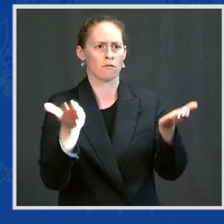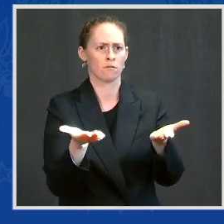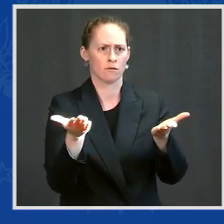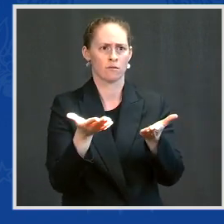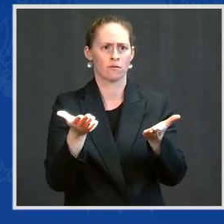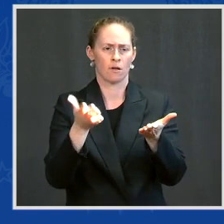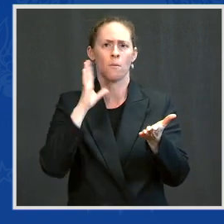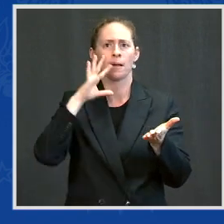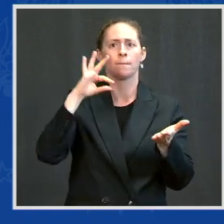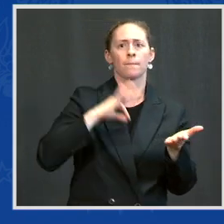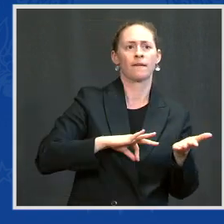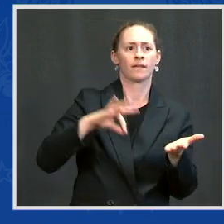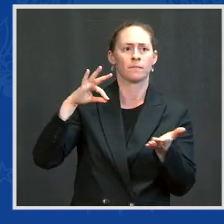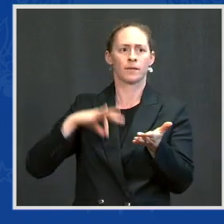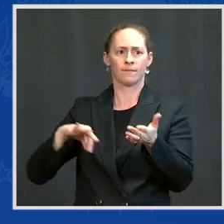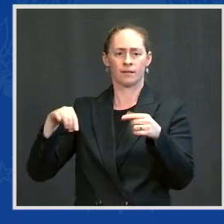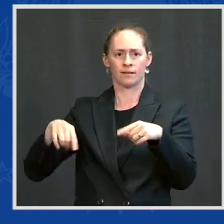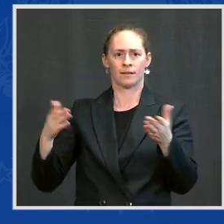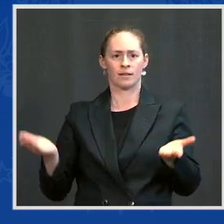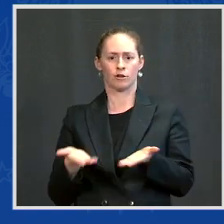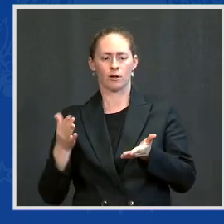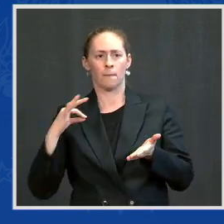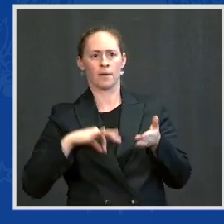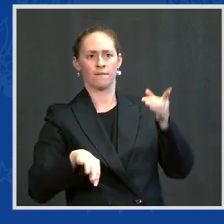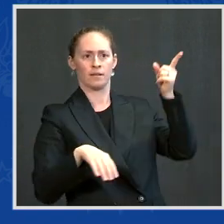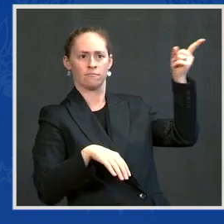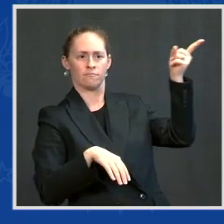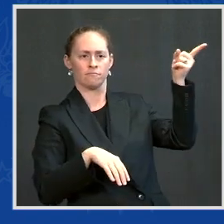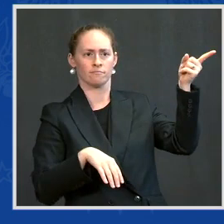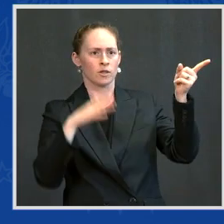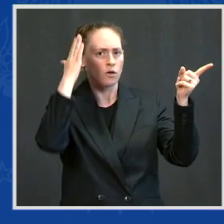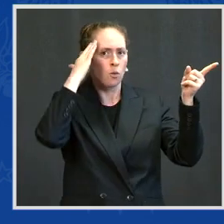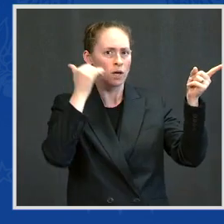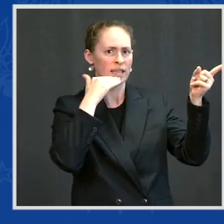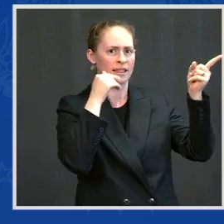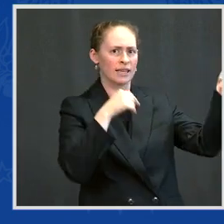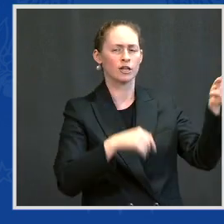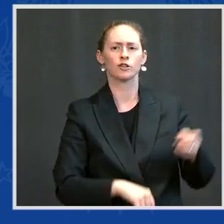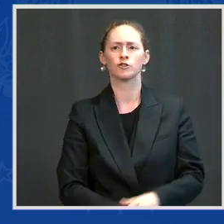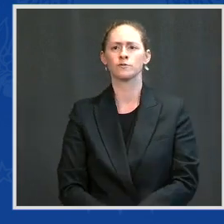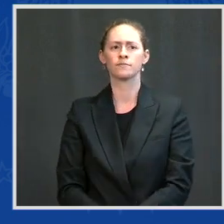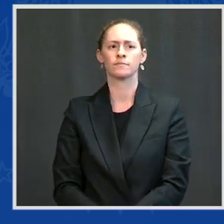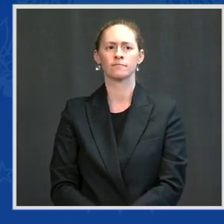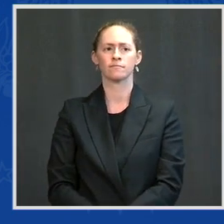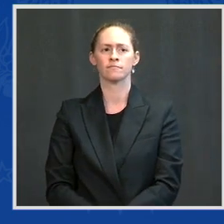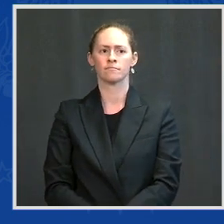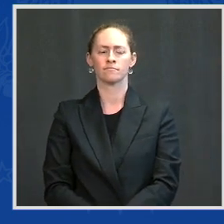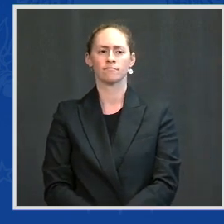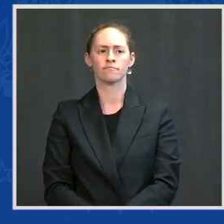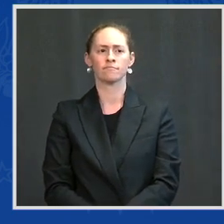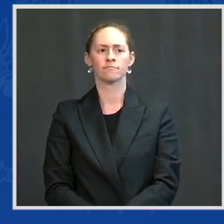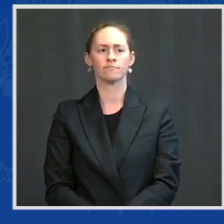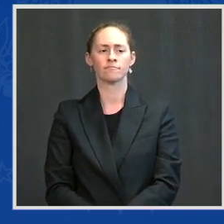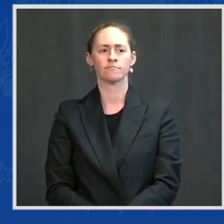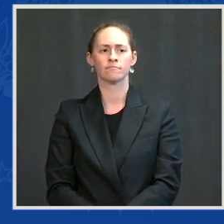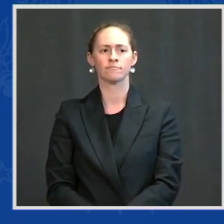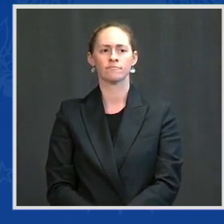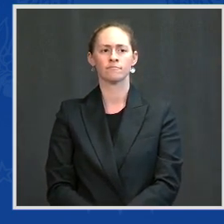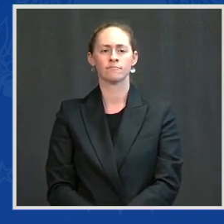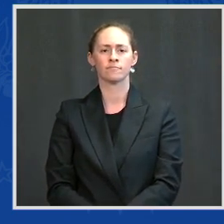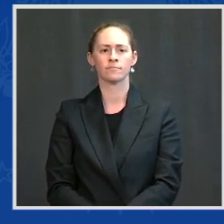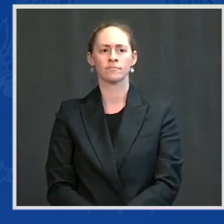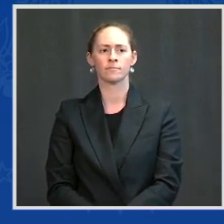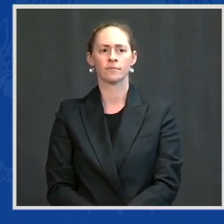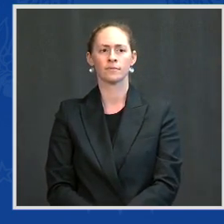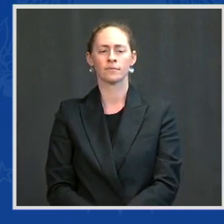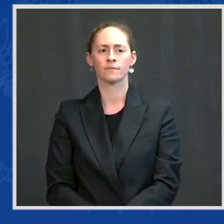forces. In addition to that, we've talked about the ability to have vaccines produced with